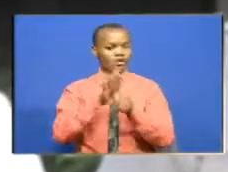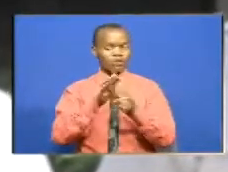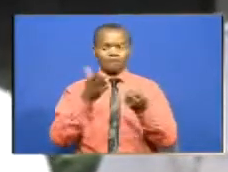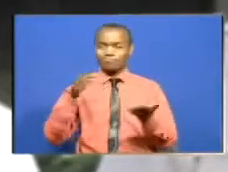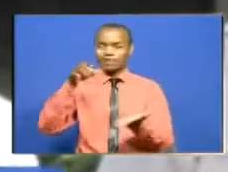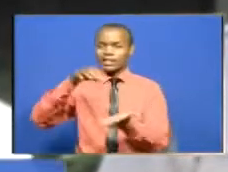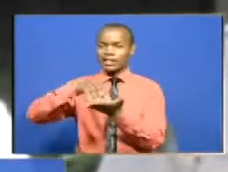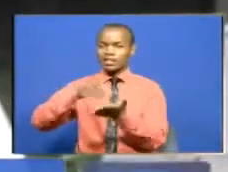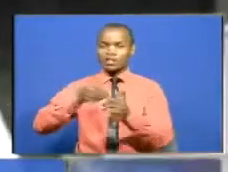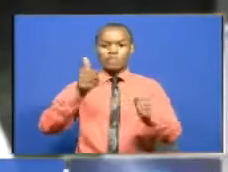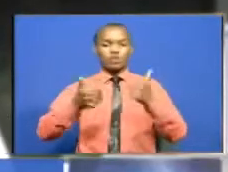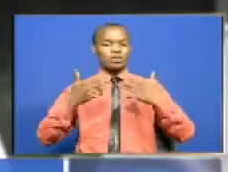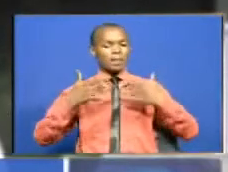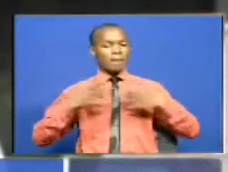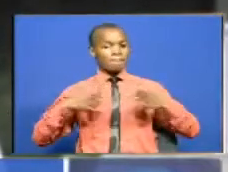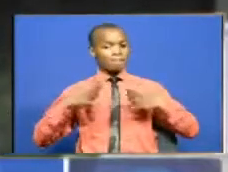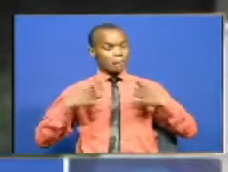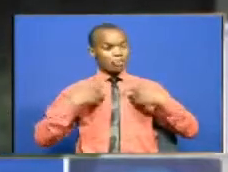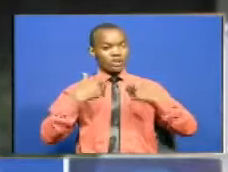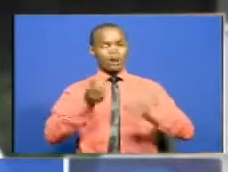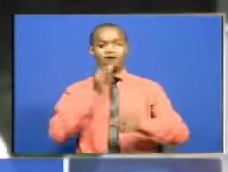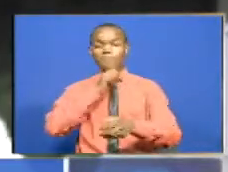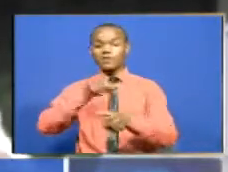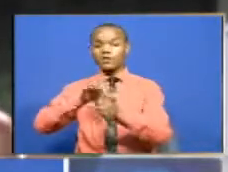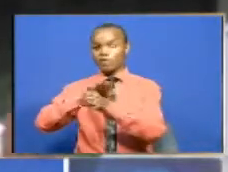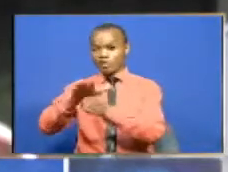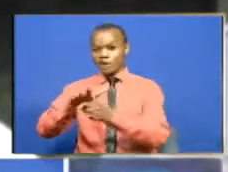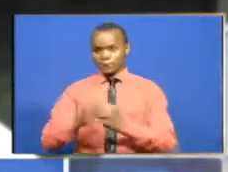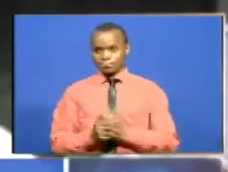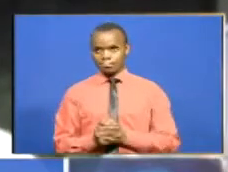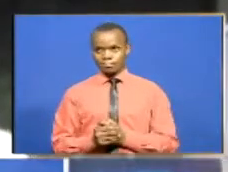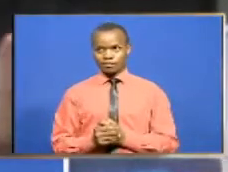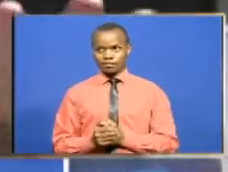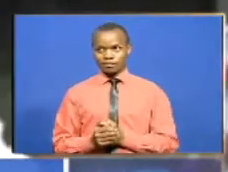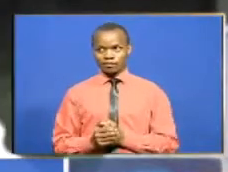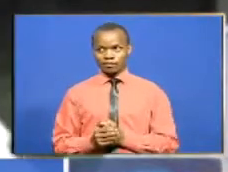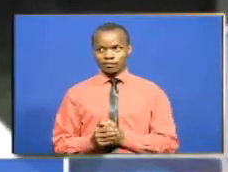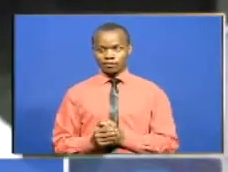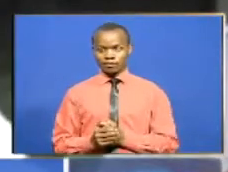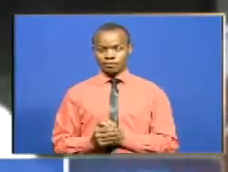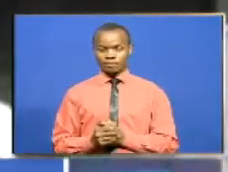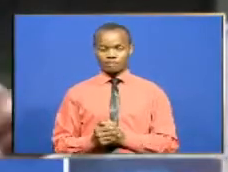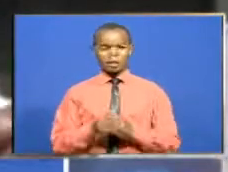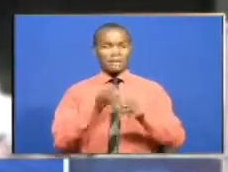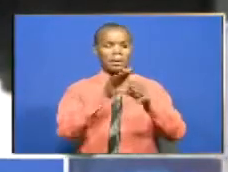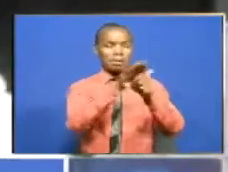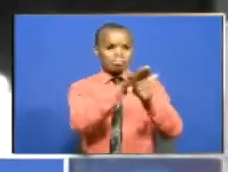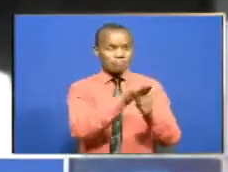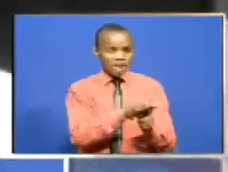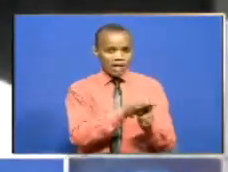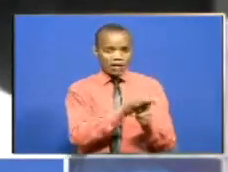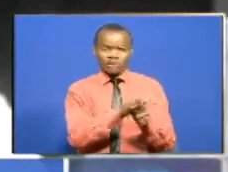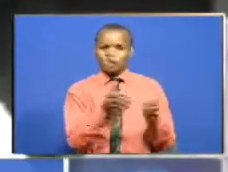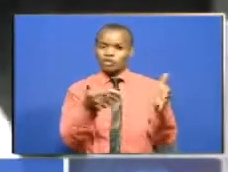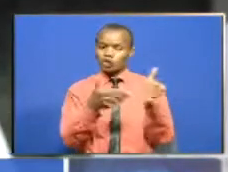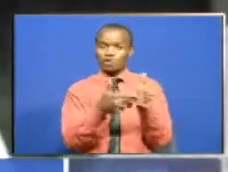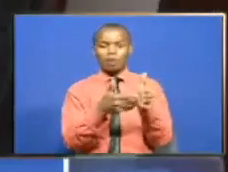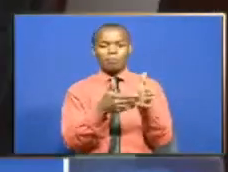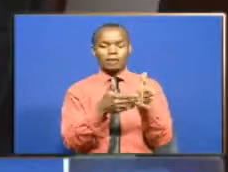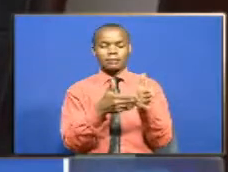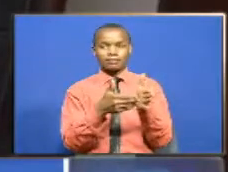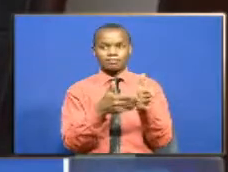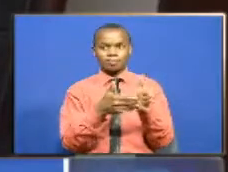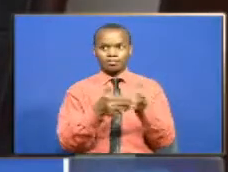cases that have recovered, isn't it? So any form of discrimination, wacha tuweke kando